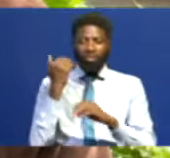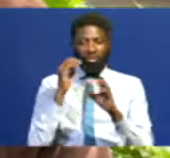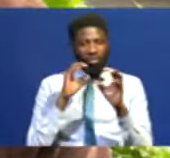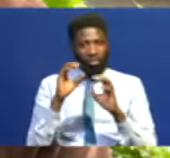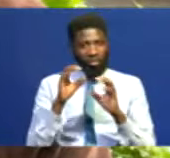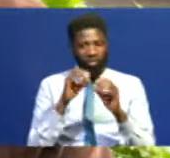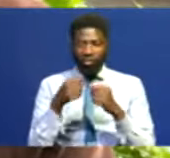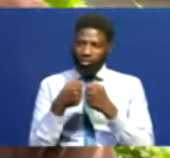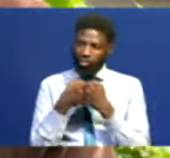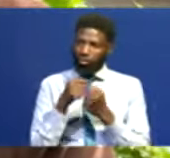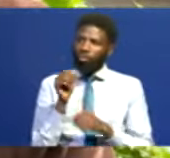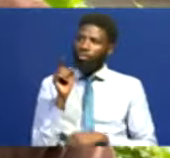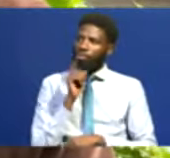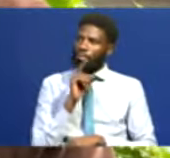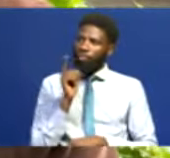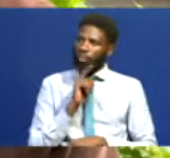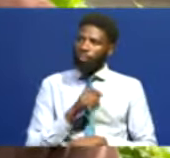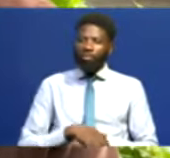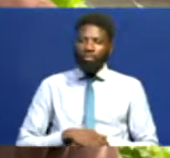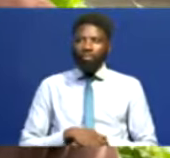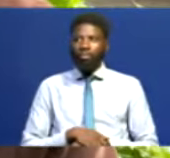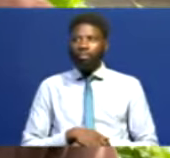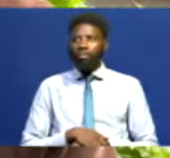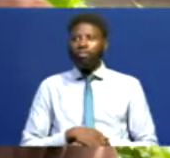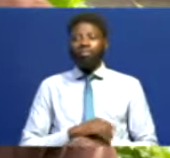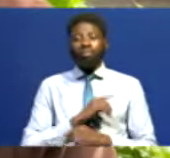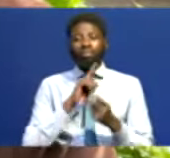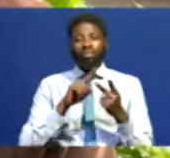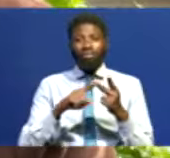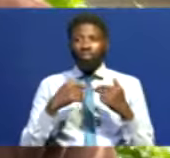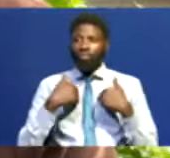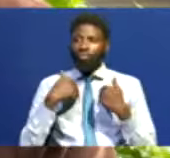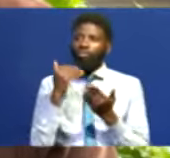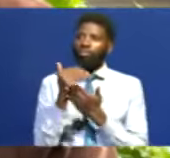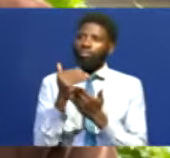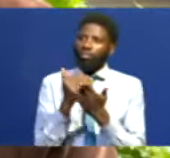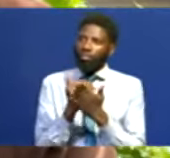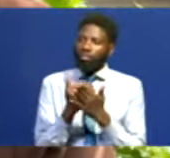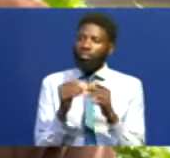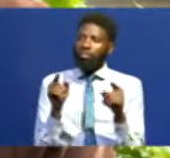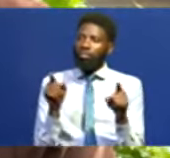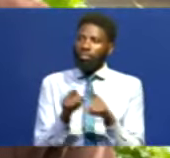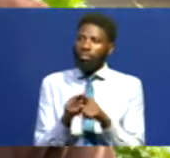of telephone, and then having programs actually sent